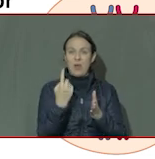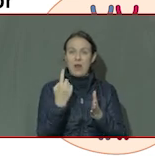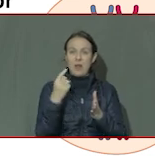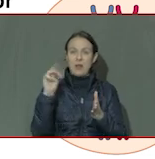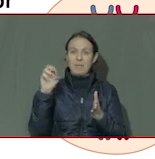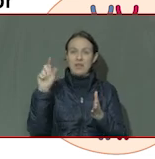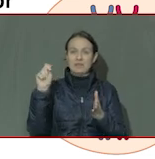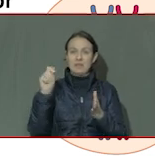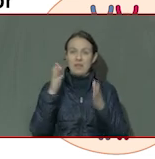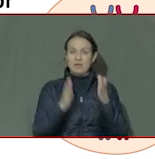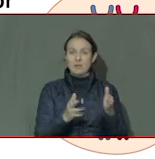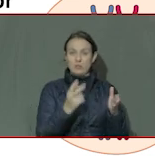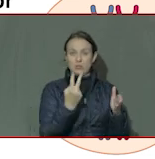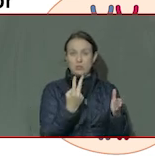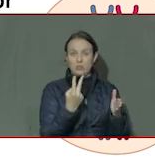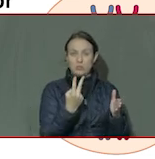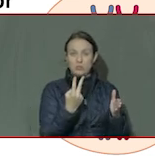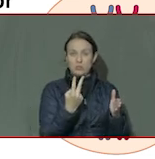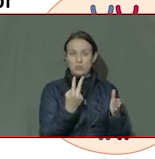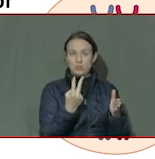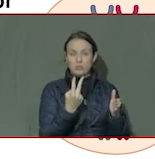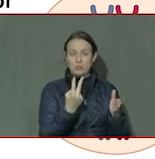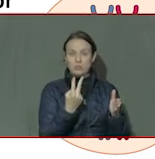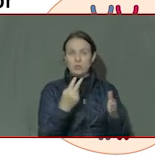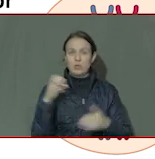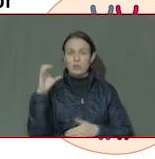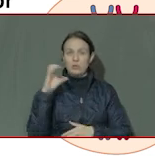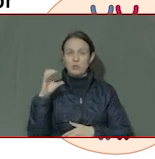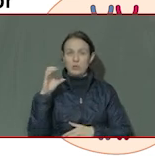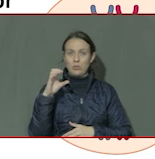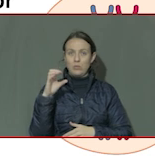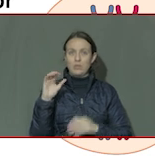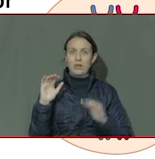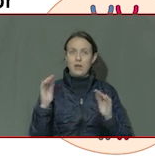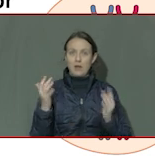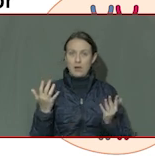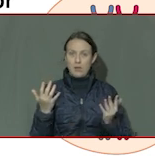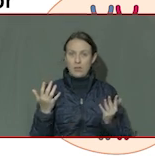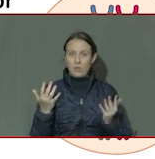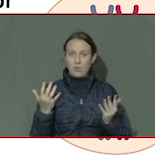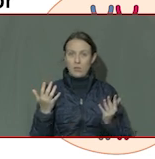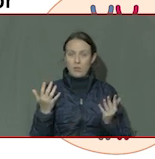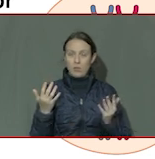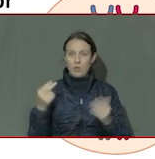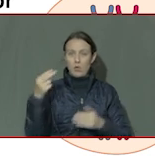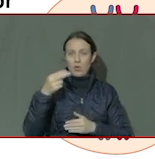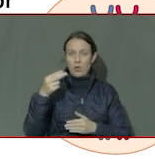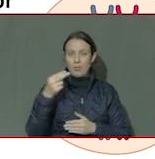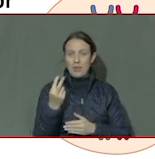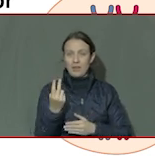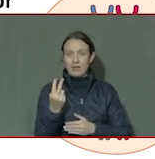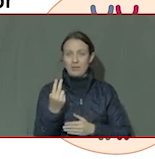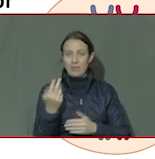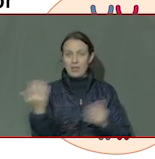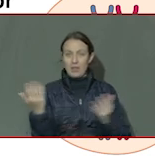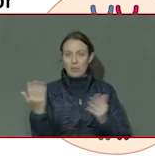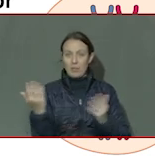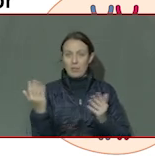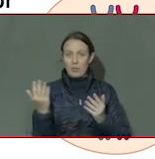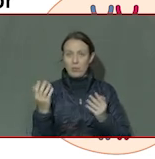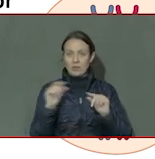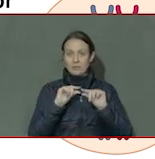During metaphase 1, chromosomes are arranged in homologous pairs at the equator.